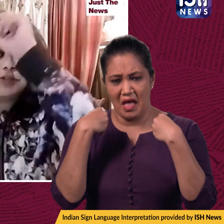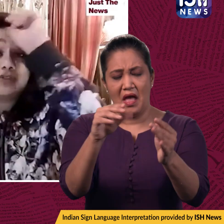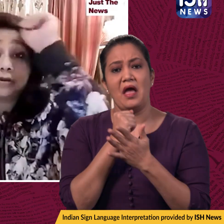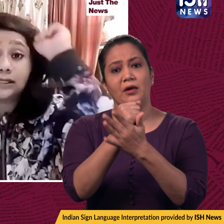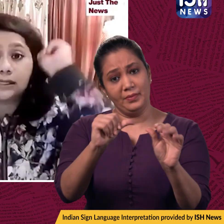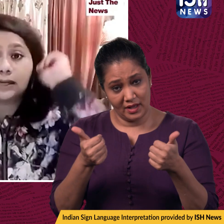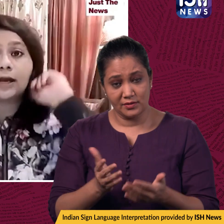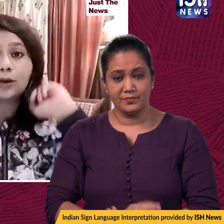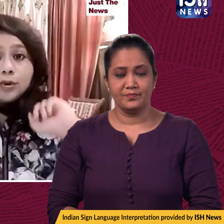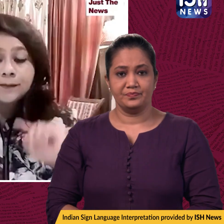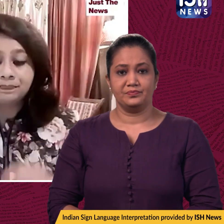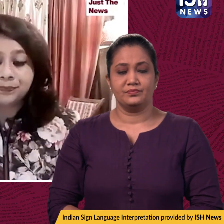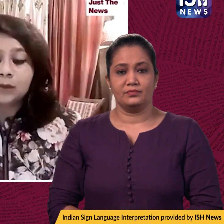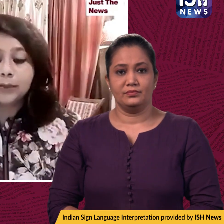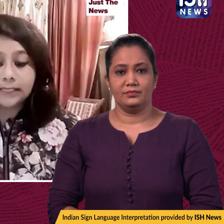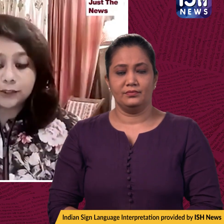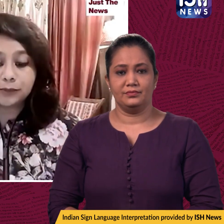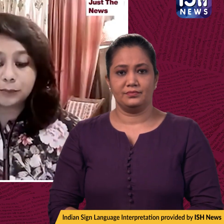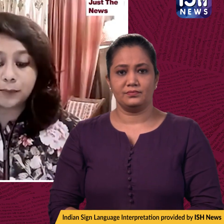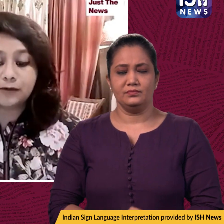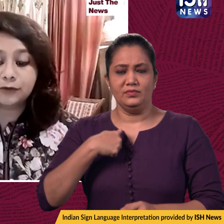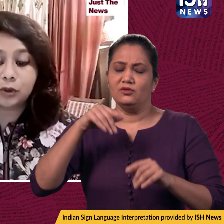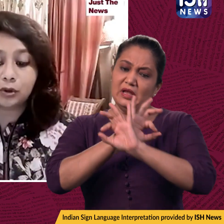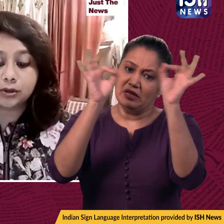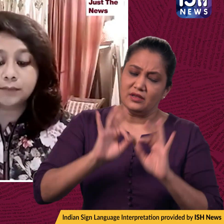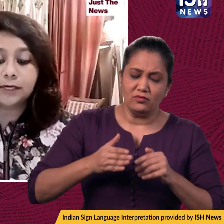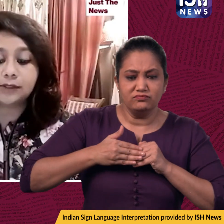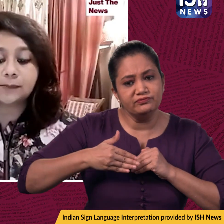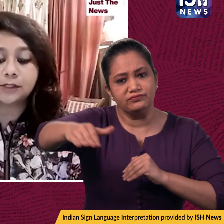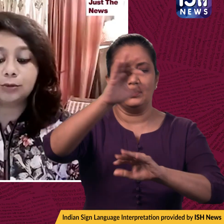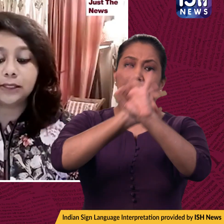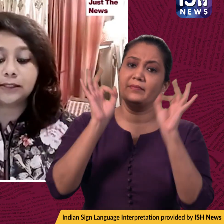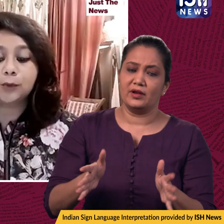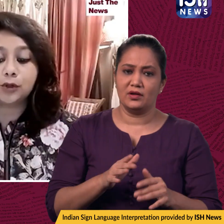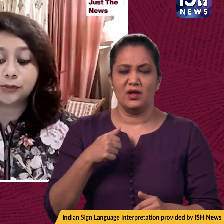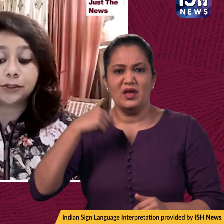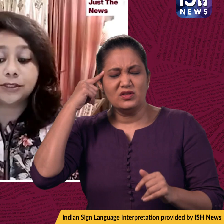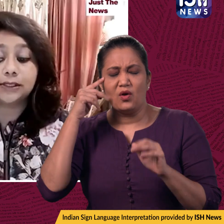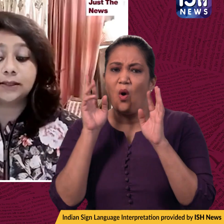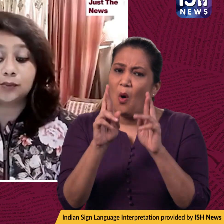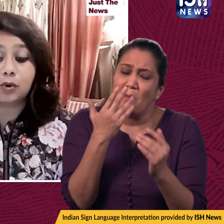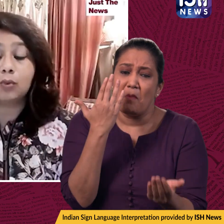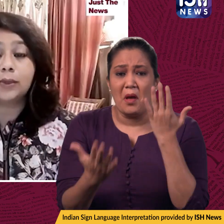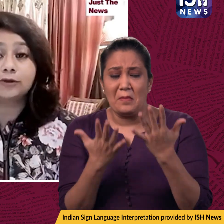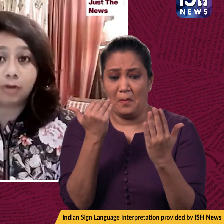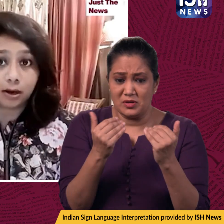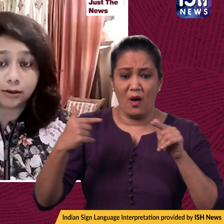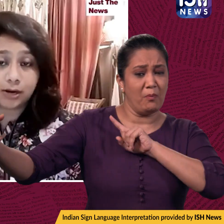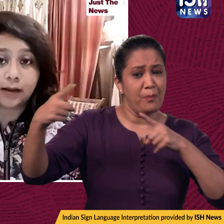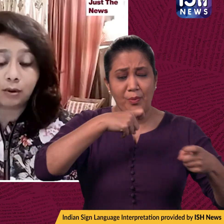NATO Secretary General has said, and I quote, "We need to be prepared for the long term. There is absolutely the possibility that this war